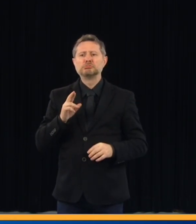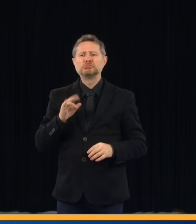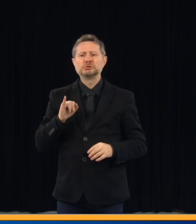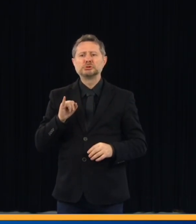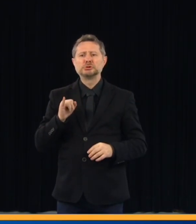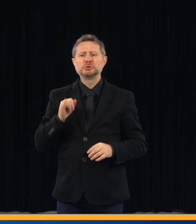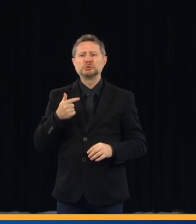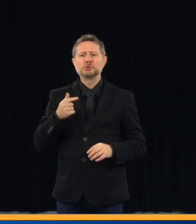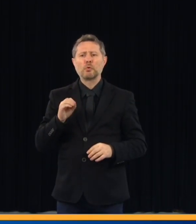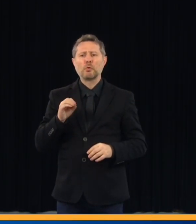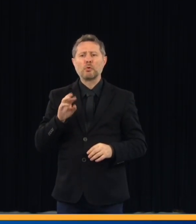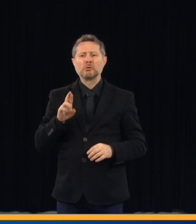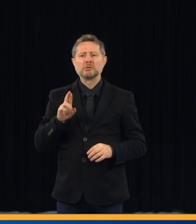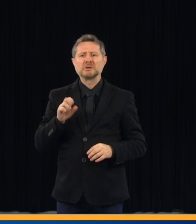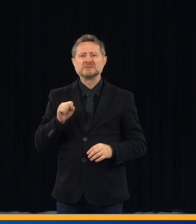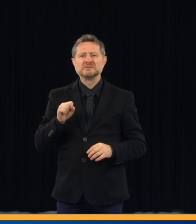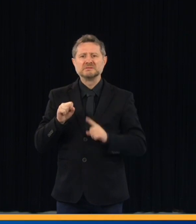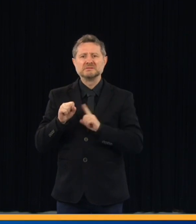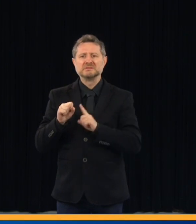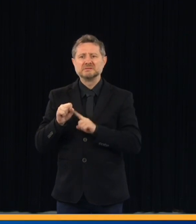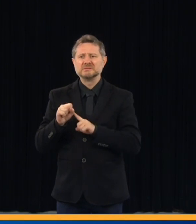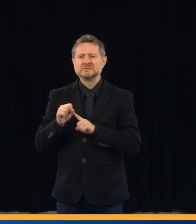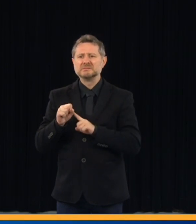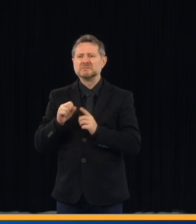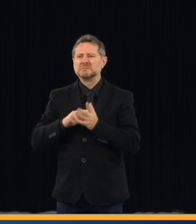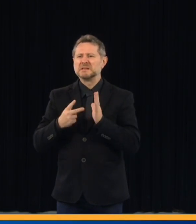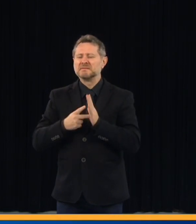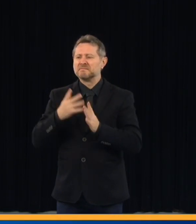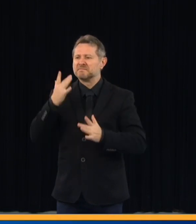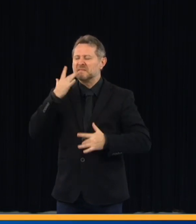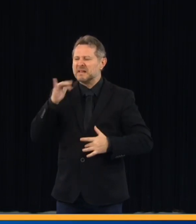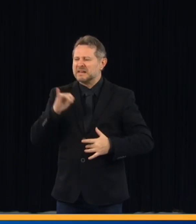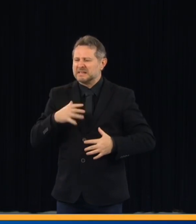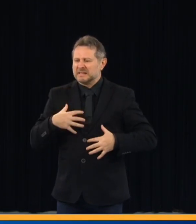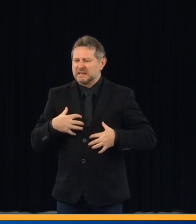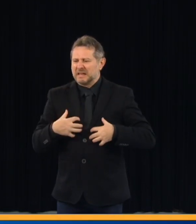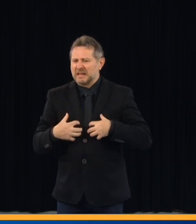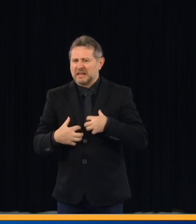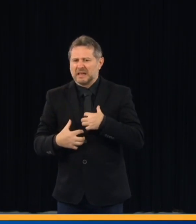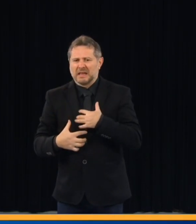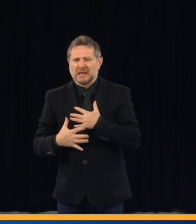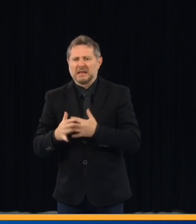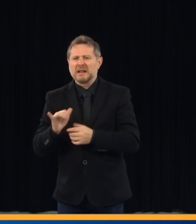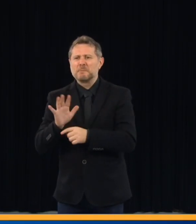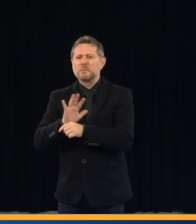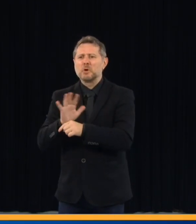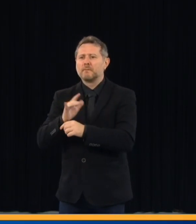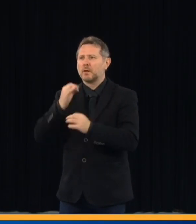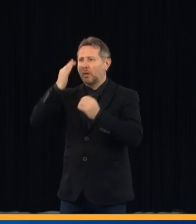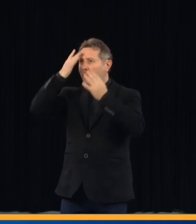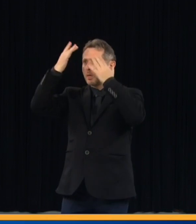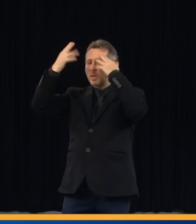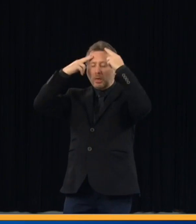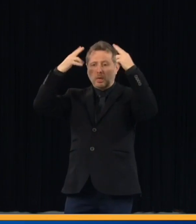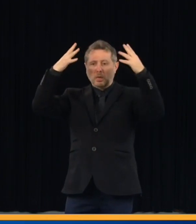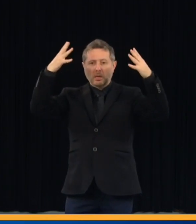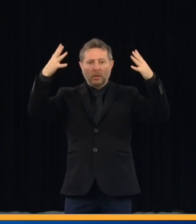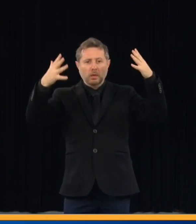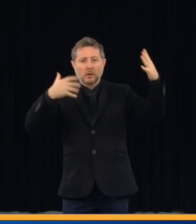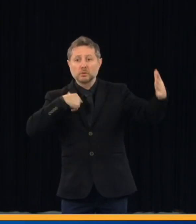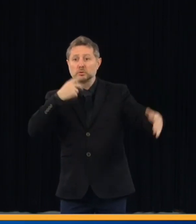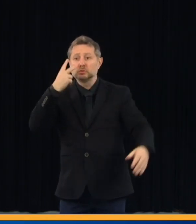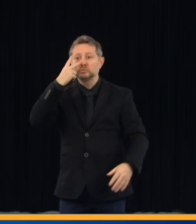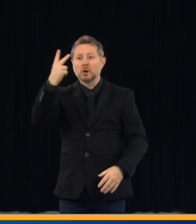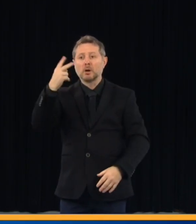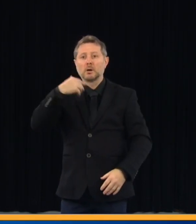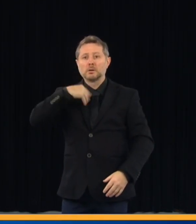R-I-G-O-R-S. But it was like out of a movie. I tell you, I had the hallucination. I was seeing pop. You came to me in a